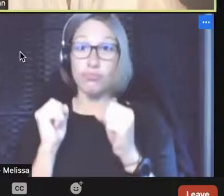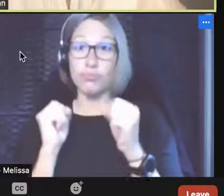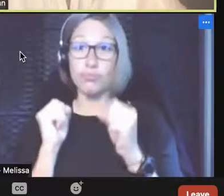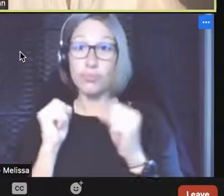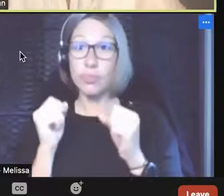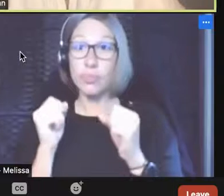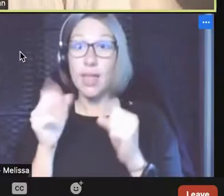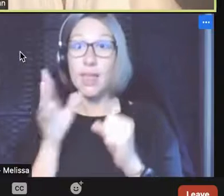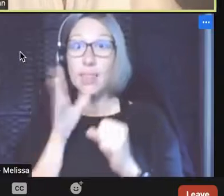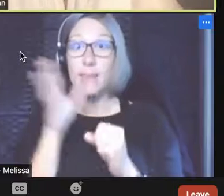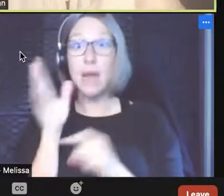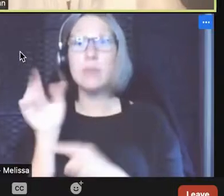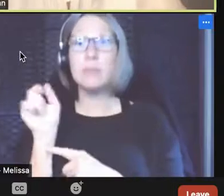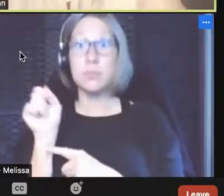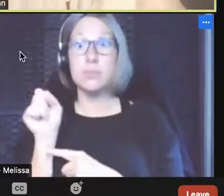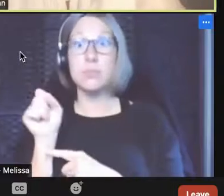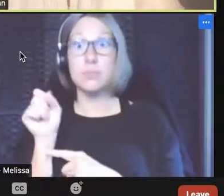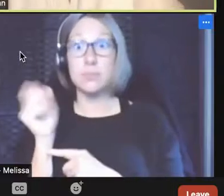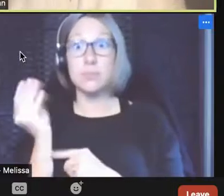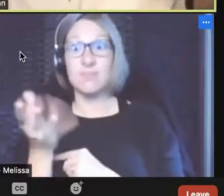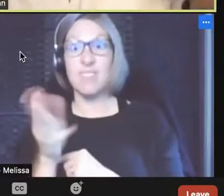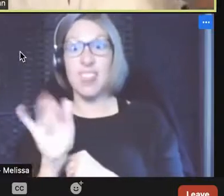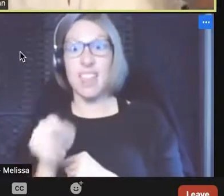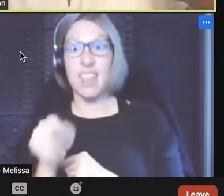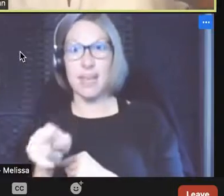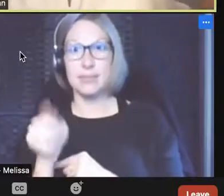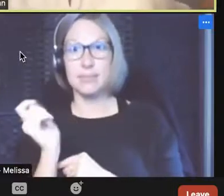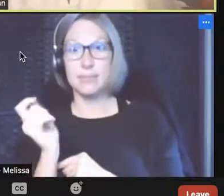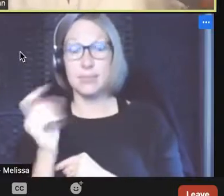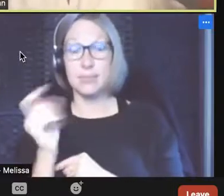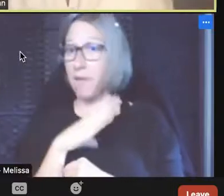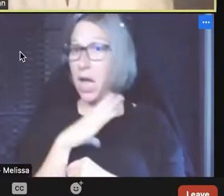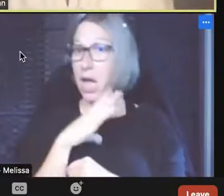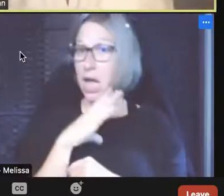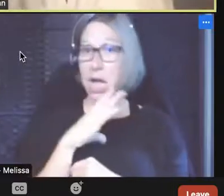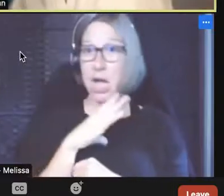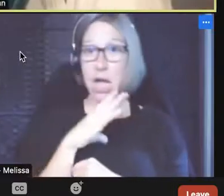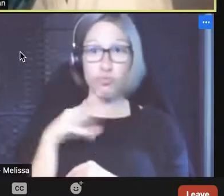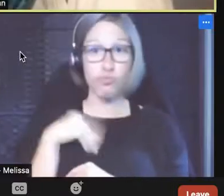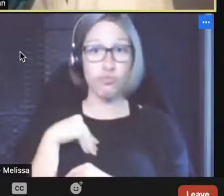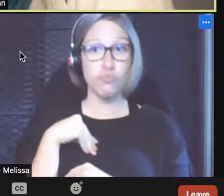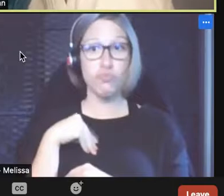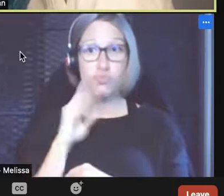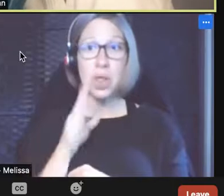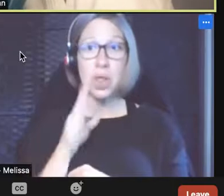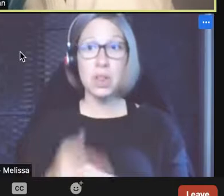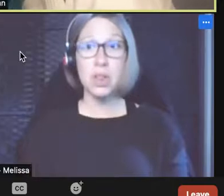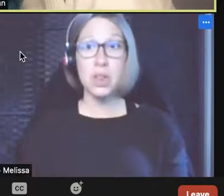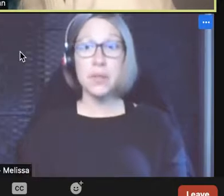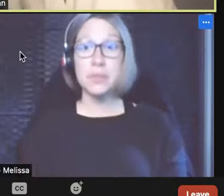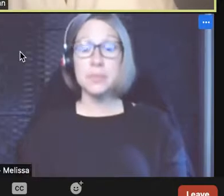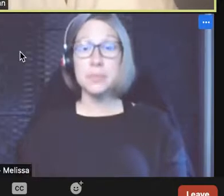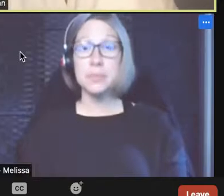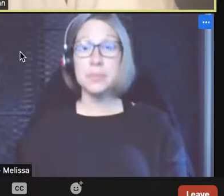parents nods to me and they say, they're telling me that's the one. I'll take that too. I'll absolutely take that, right?